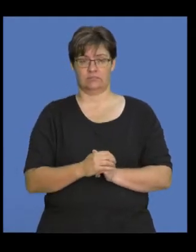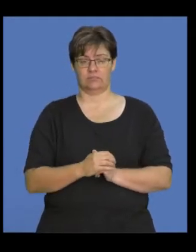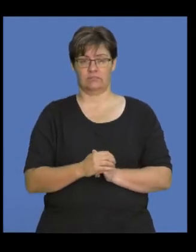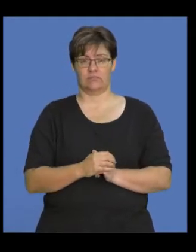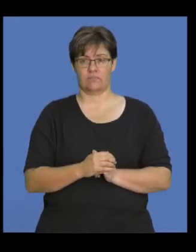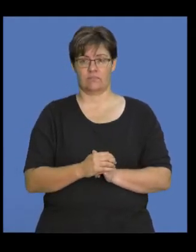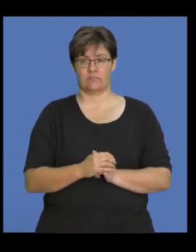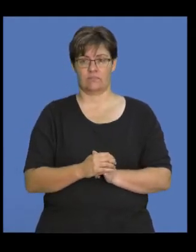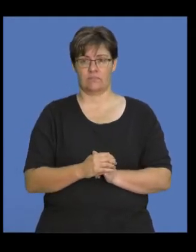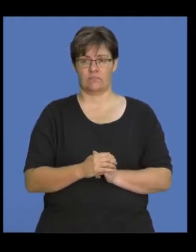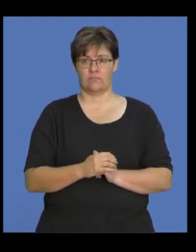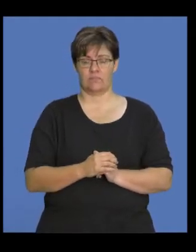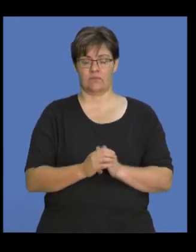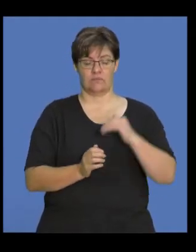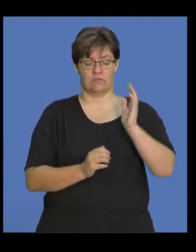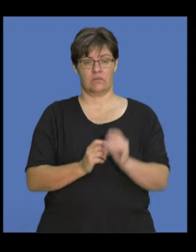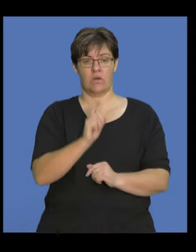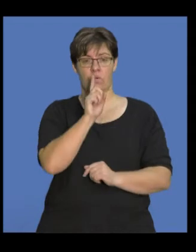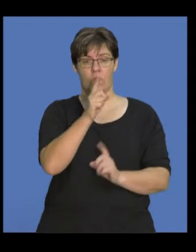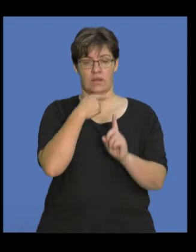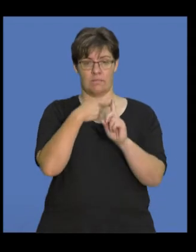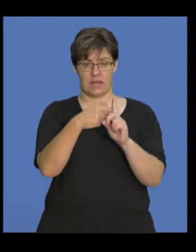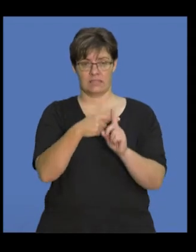3, into 1 plus